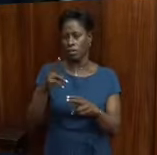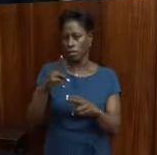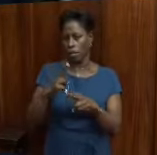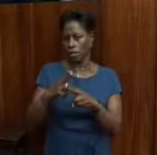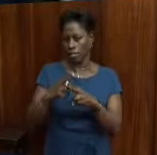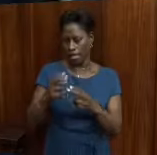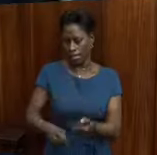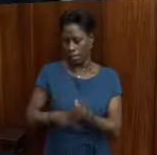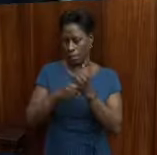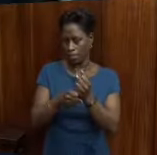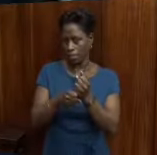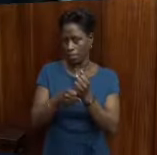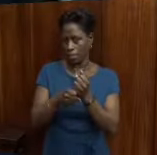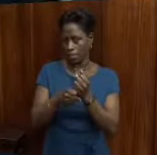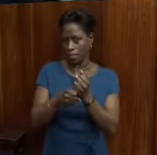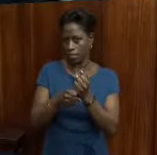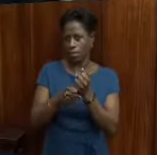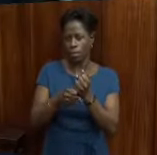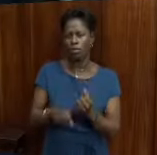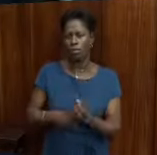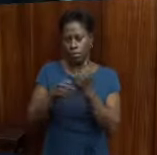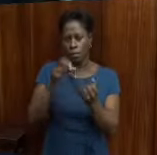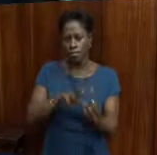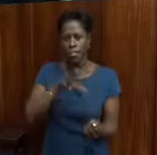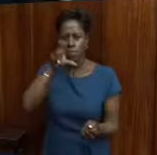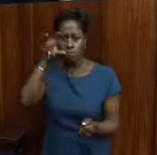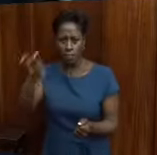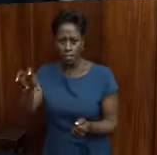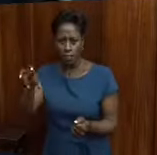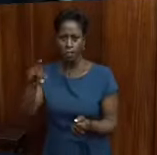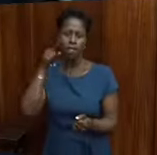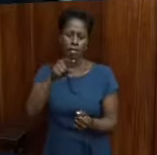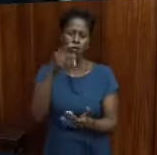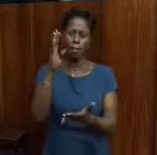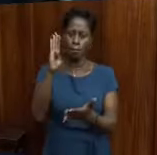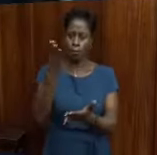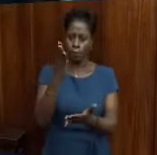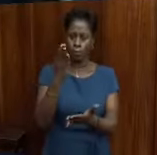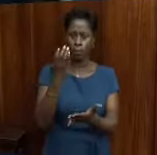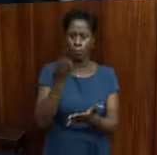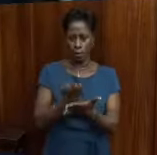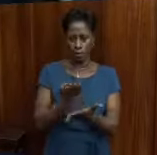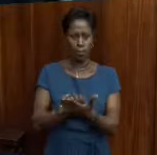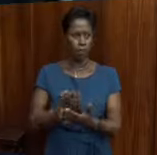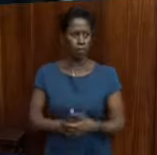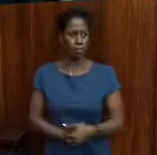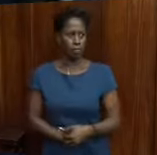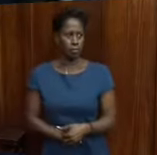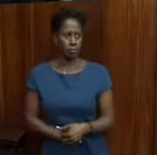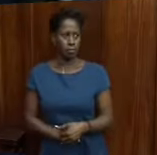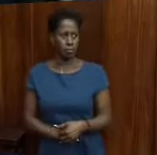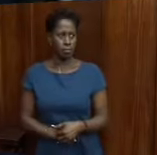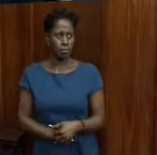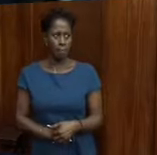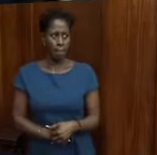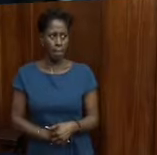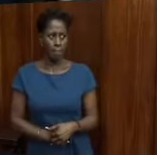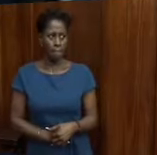leverage private investment in blue economy activities and strengthen climate resilience, and adopting a